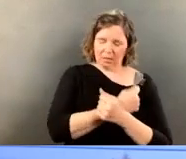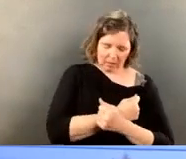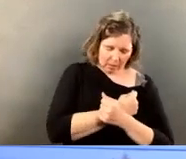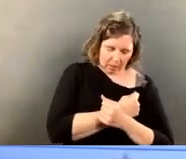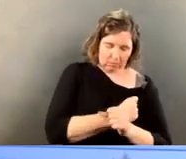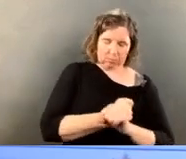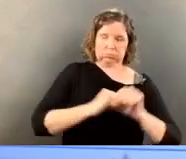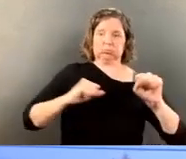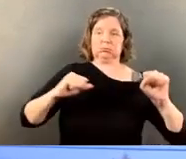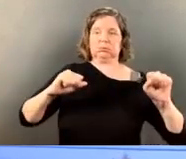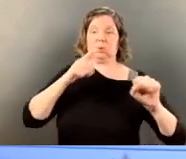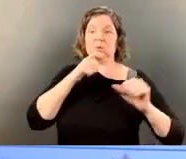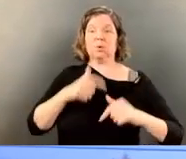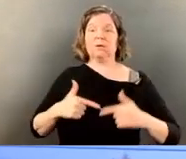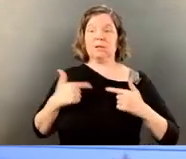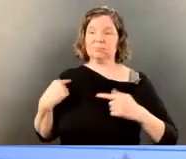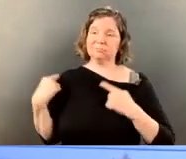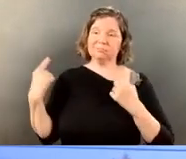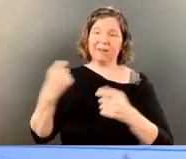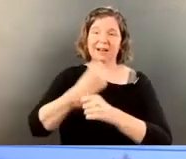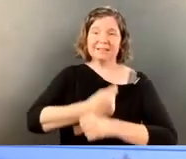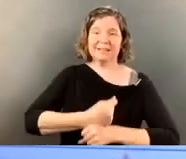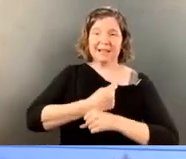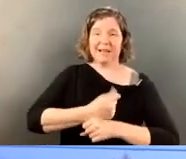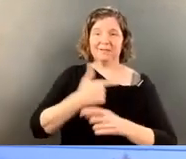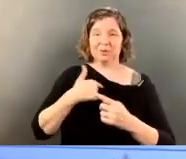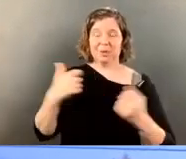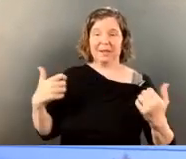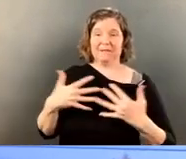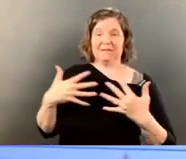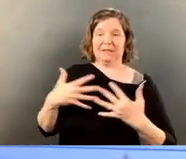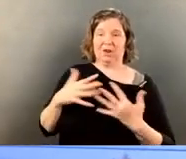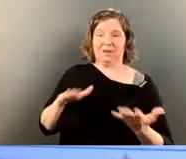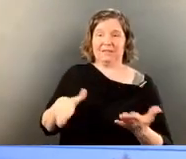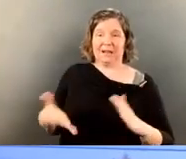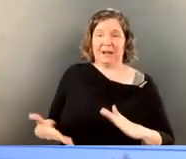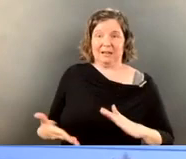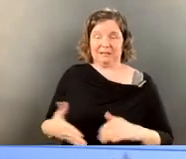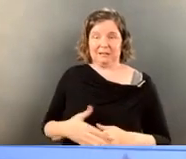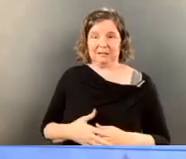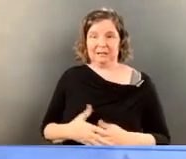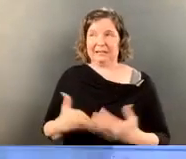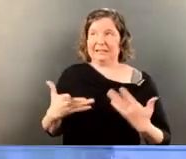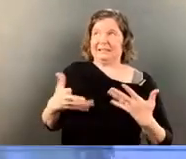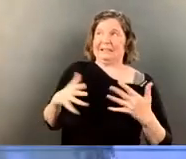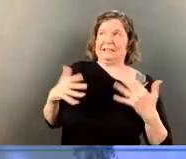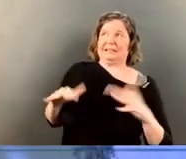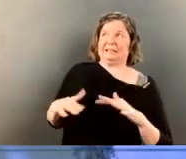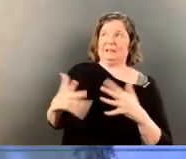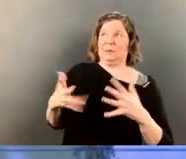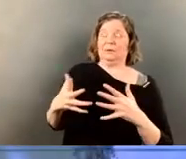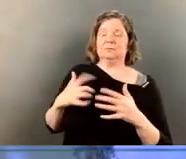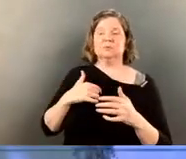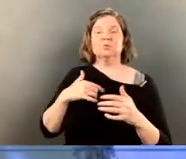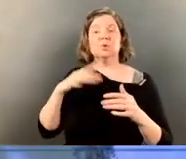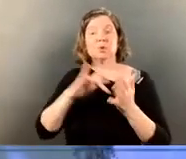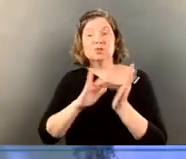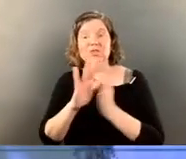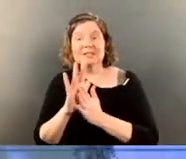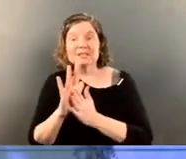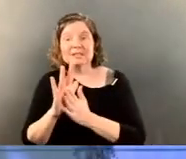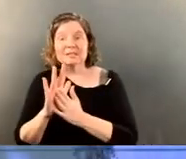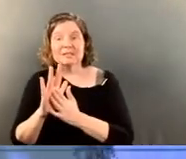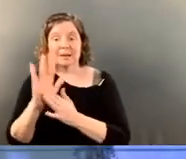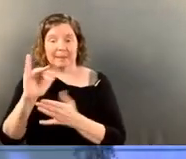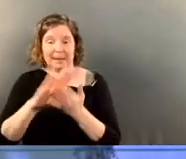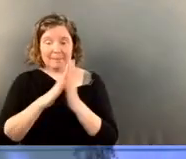those who have lived their lives as slaves to the fear of dying. So it says Jesus,